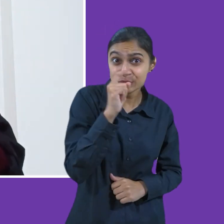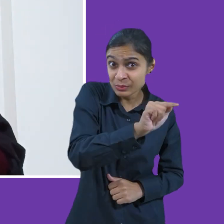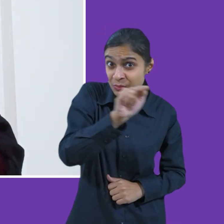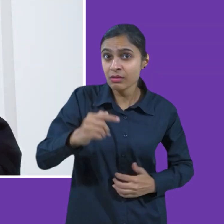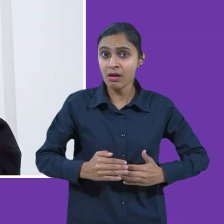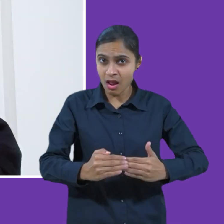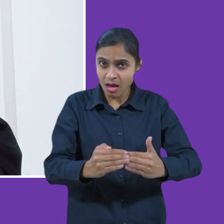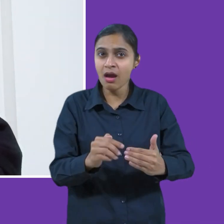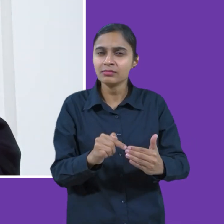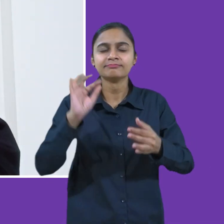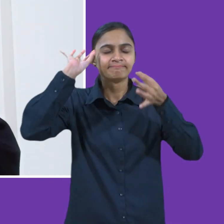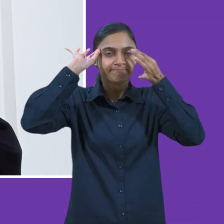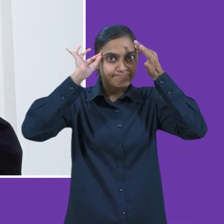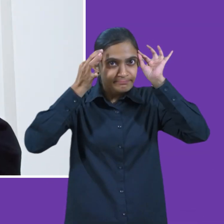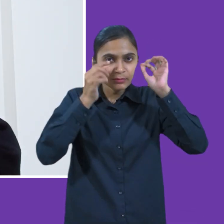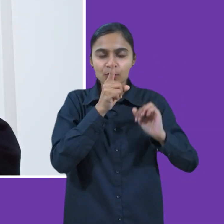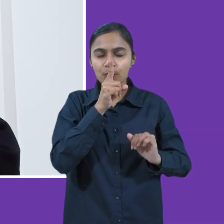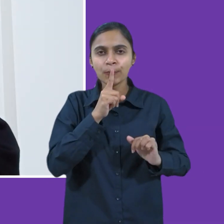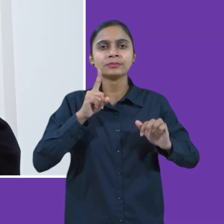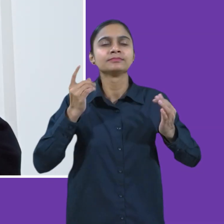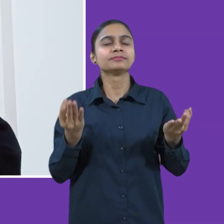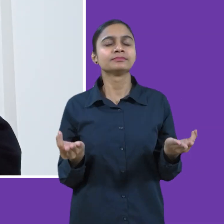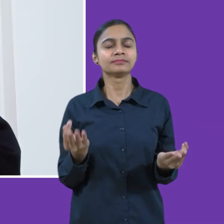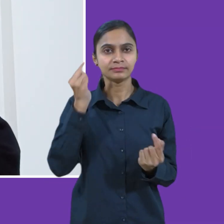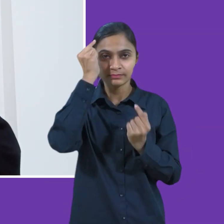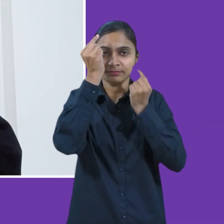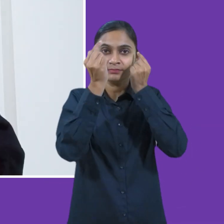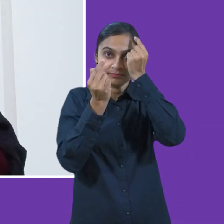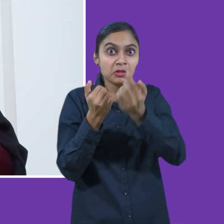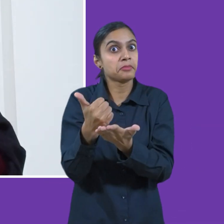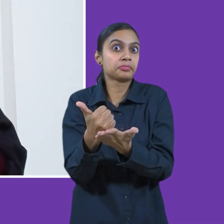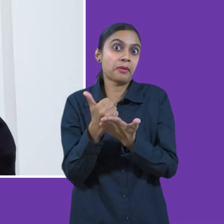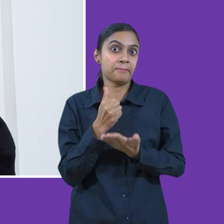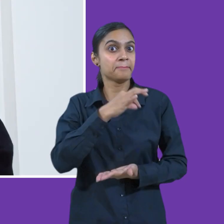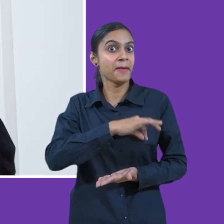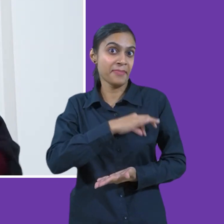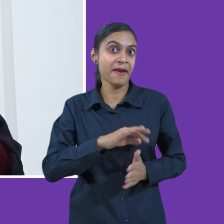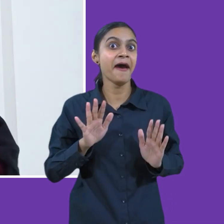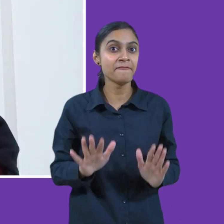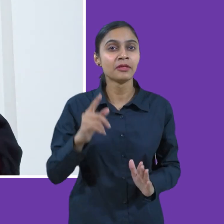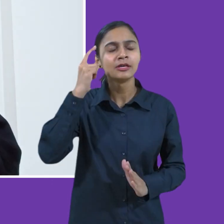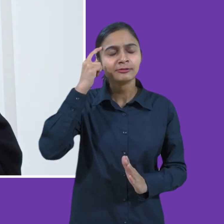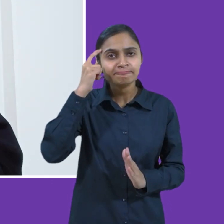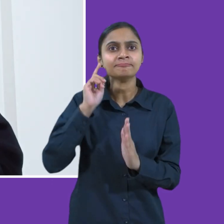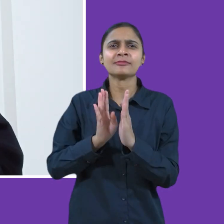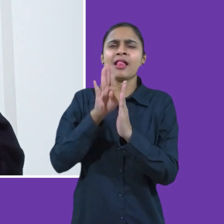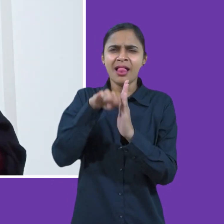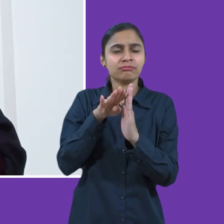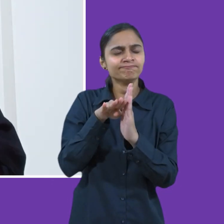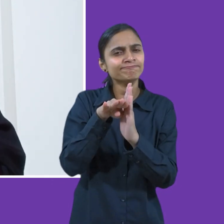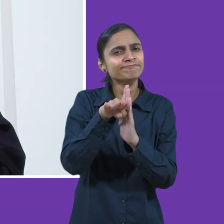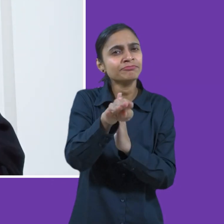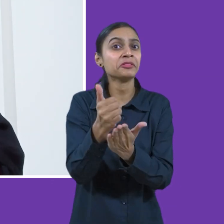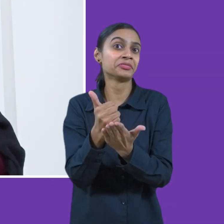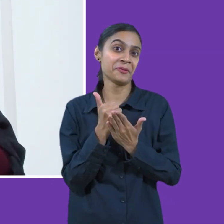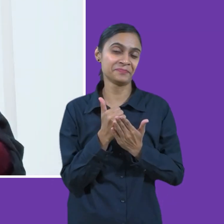emotional fluctuations which happen. So in that case also meditation, like any such thing according to the suitability of the woman, can